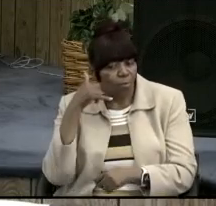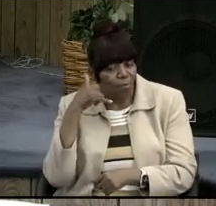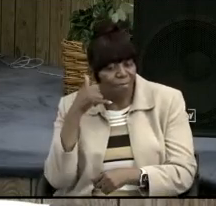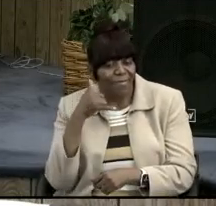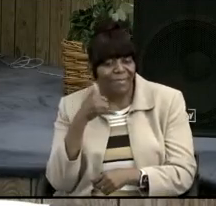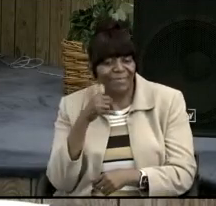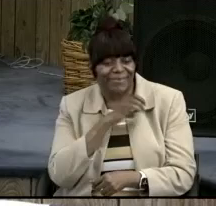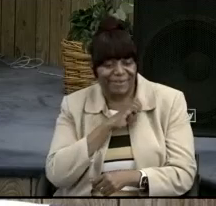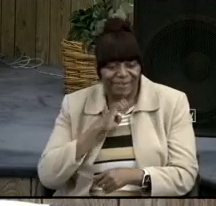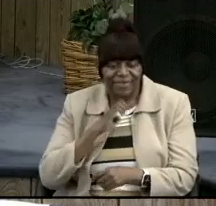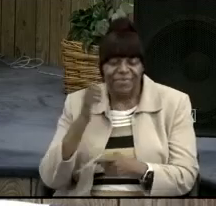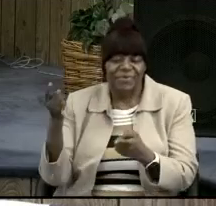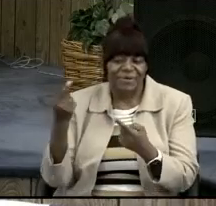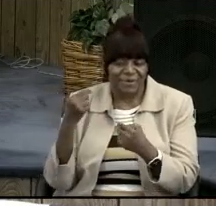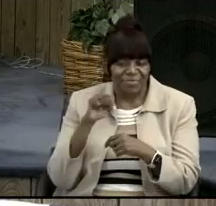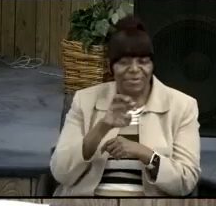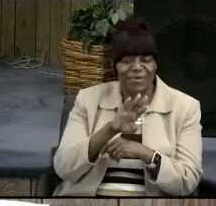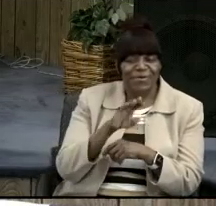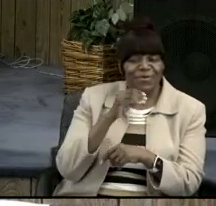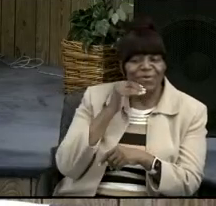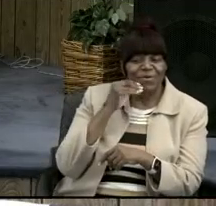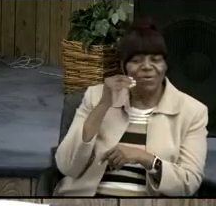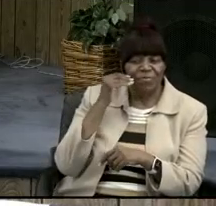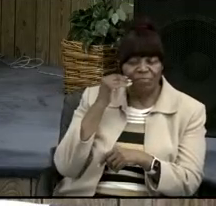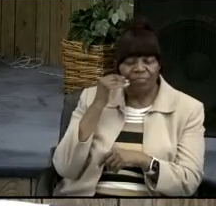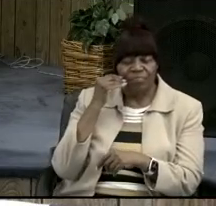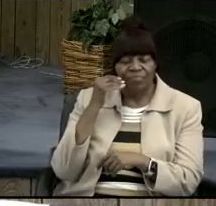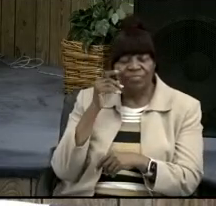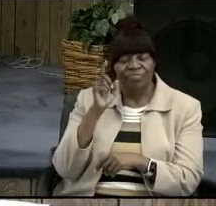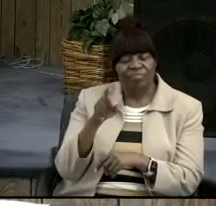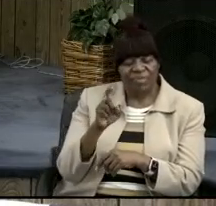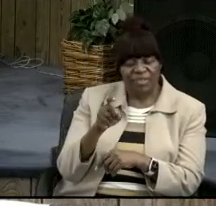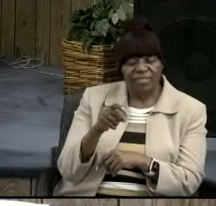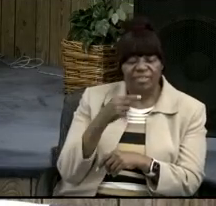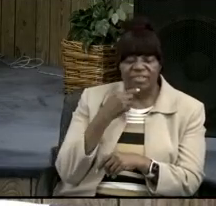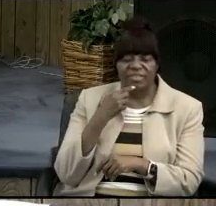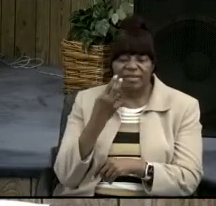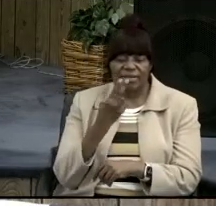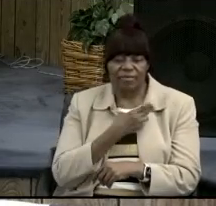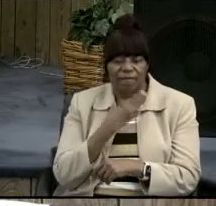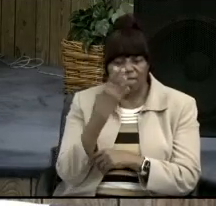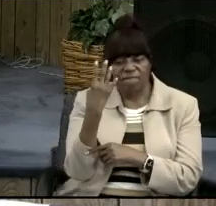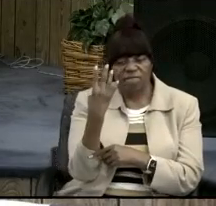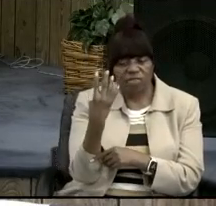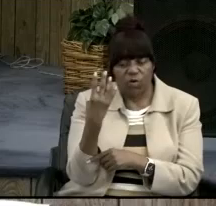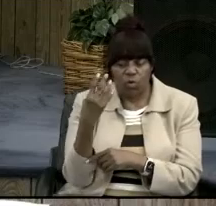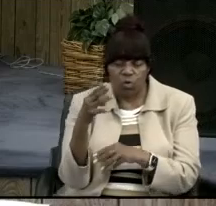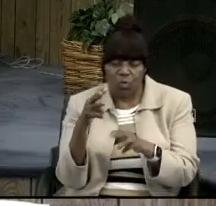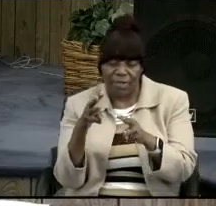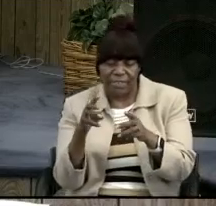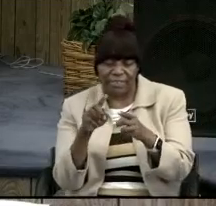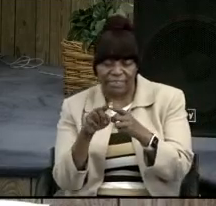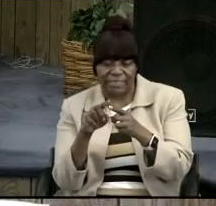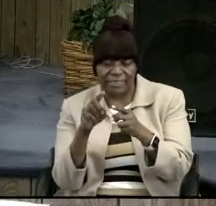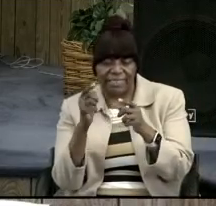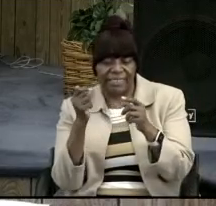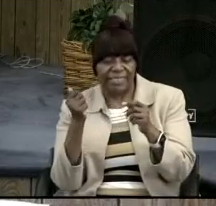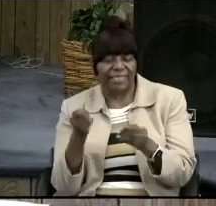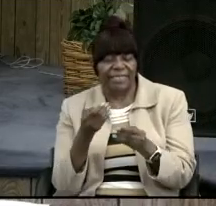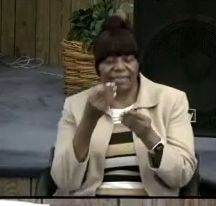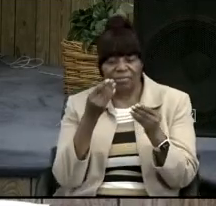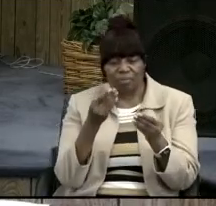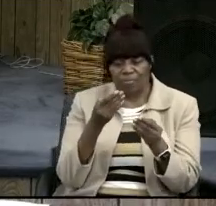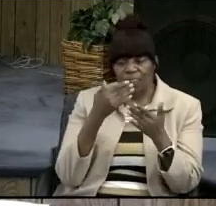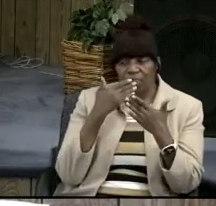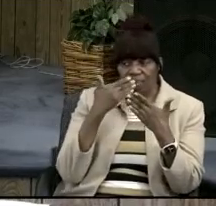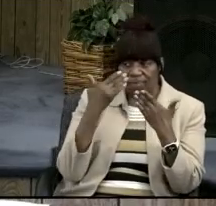by and pick it up, and we'll be glad to do that for you. All you have to do is let us know. Those are the four ways to give. And we thank you for being with